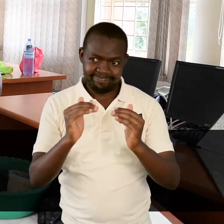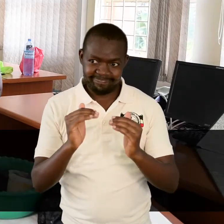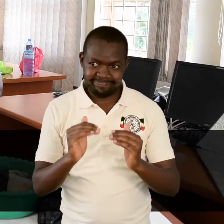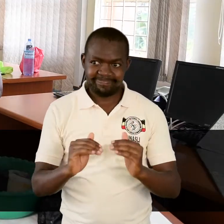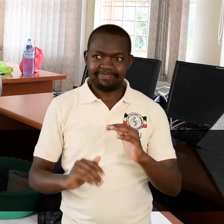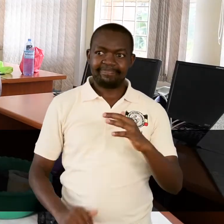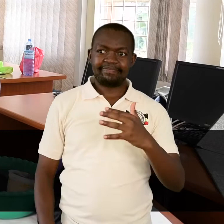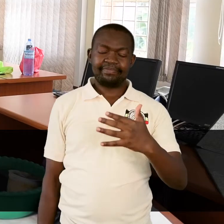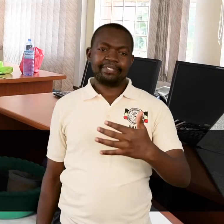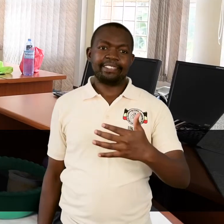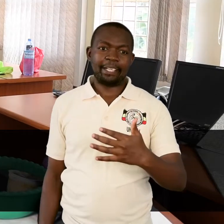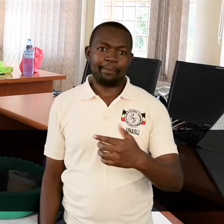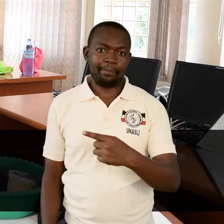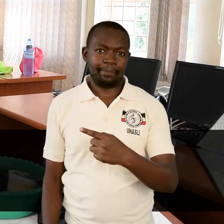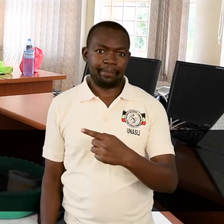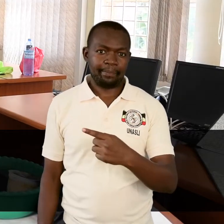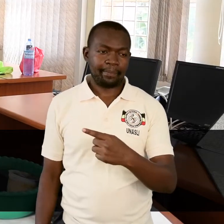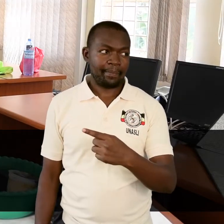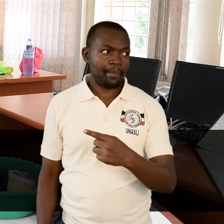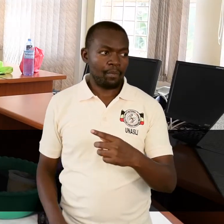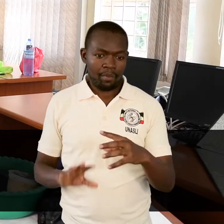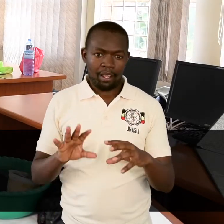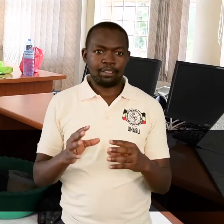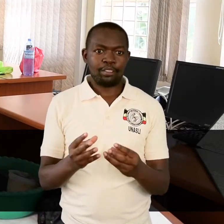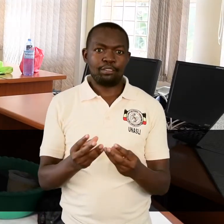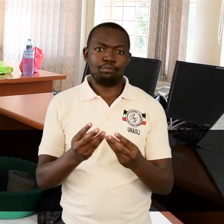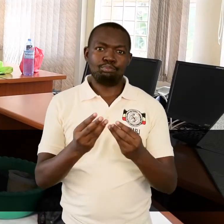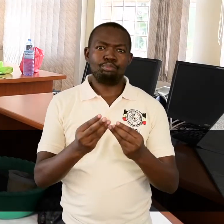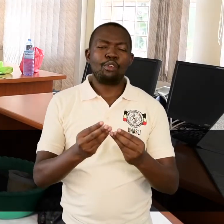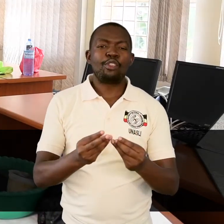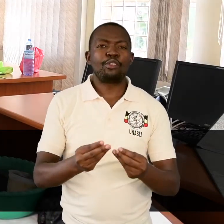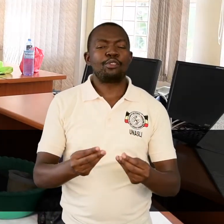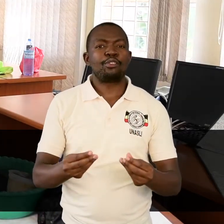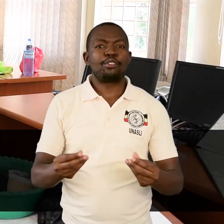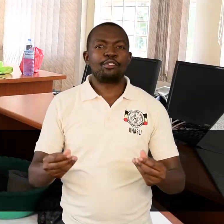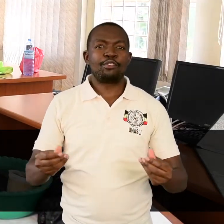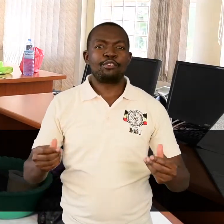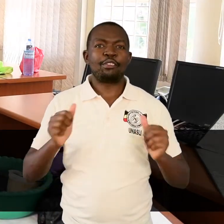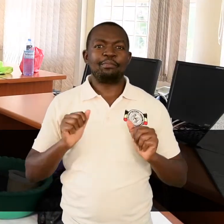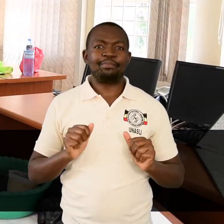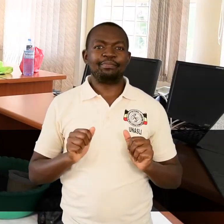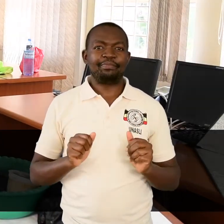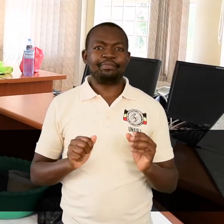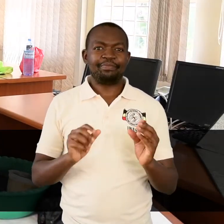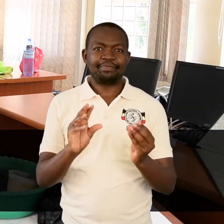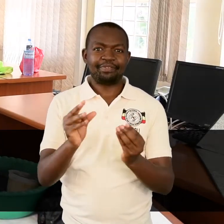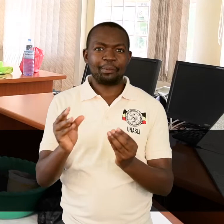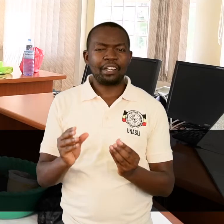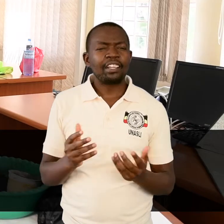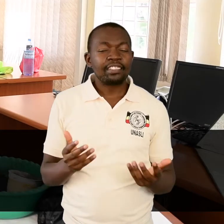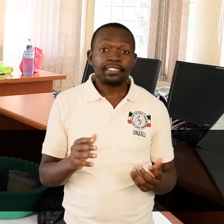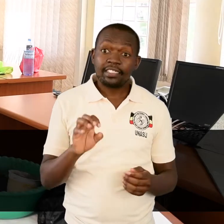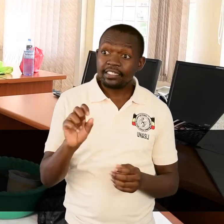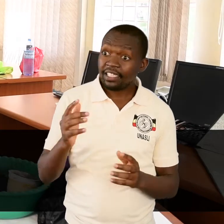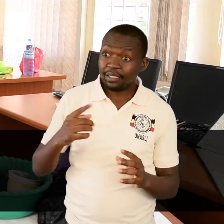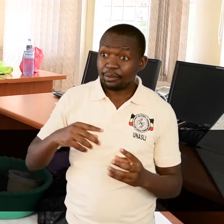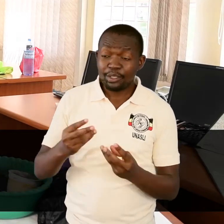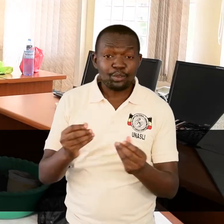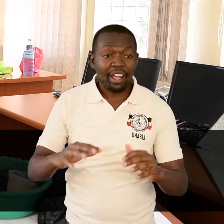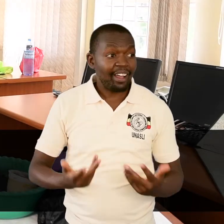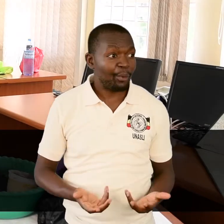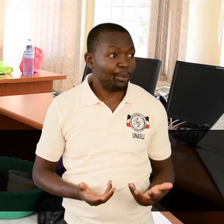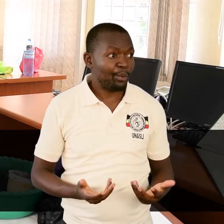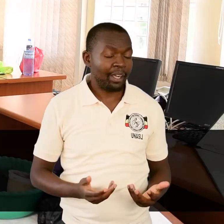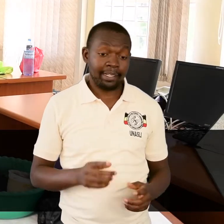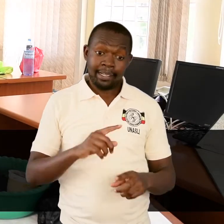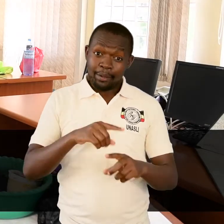step of drying the briquette. Esther, how do we dry the briquettes?